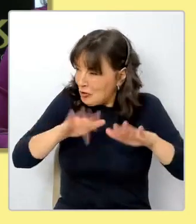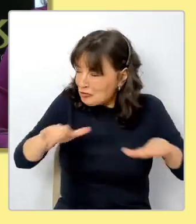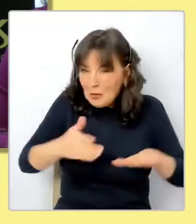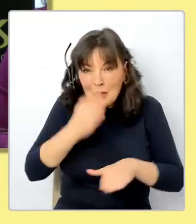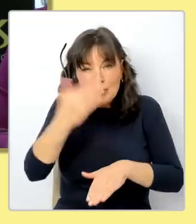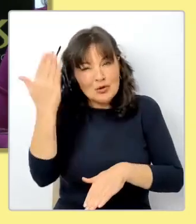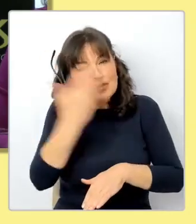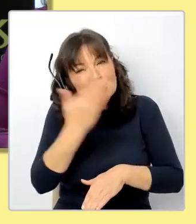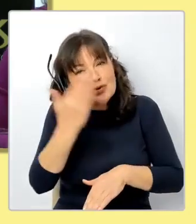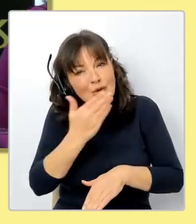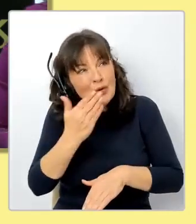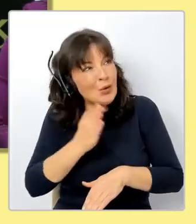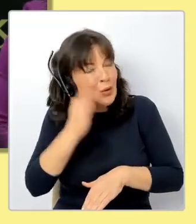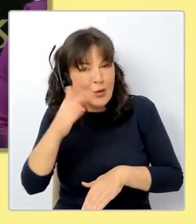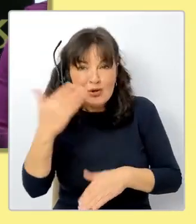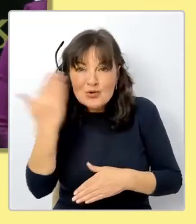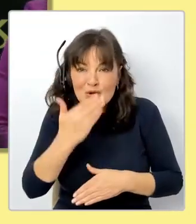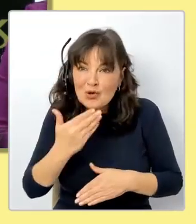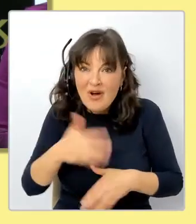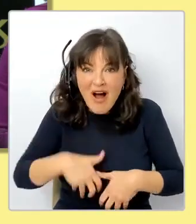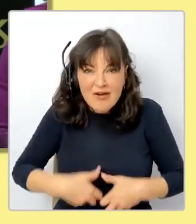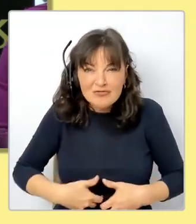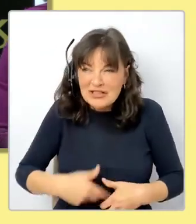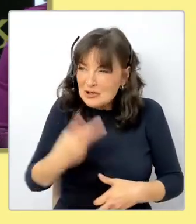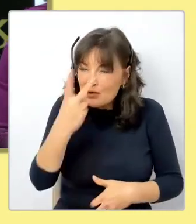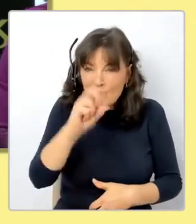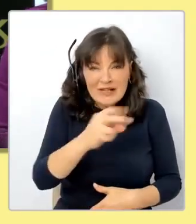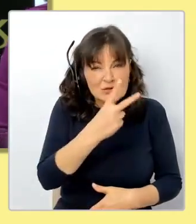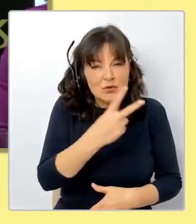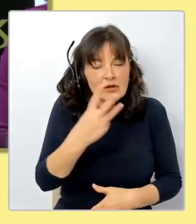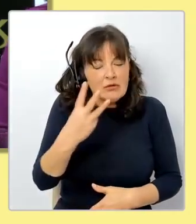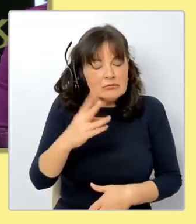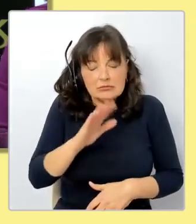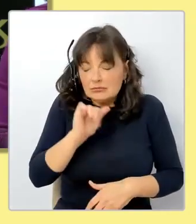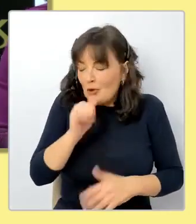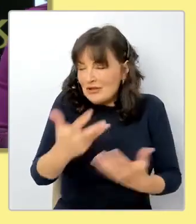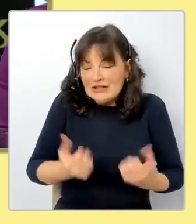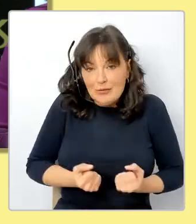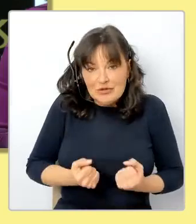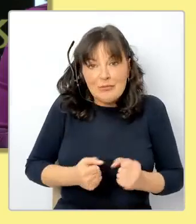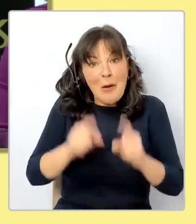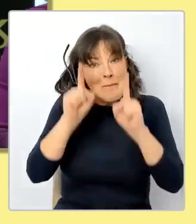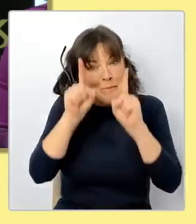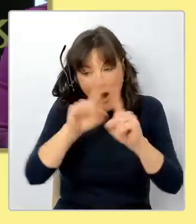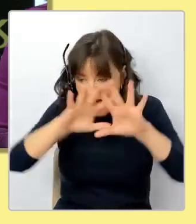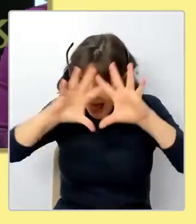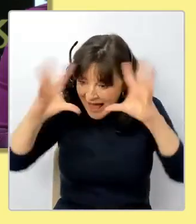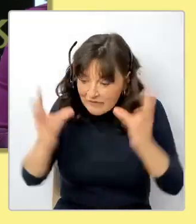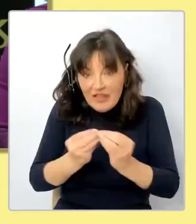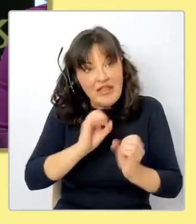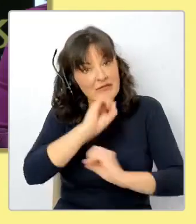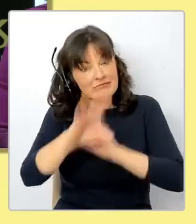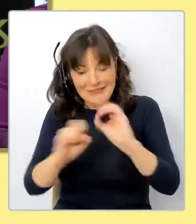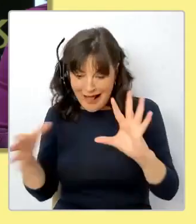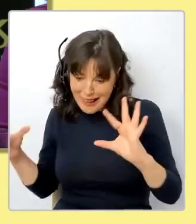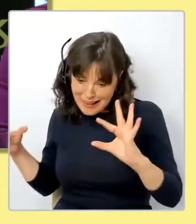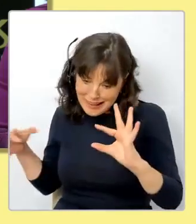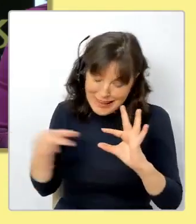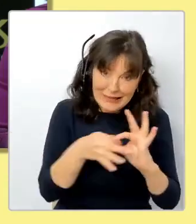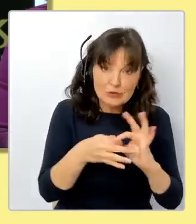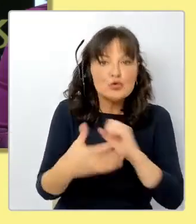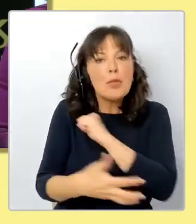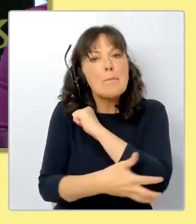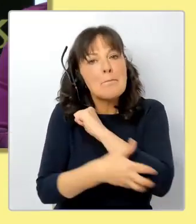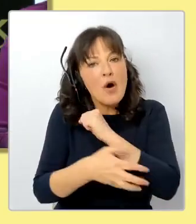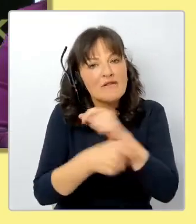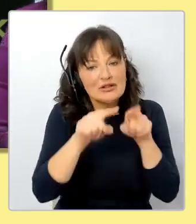in 2023, not acceptable in this day and age. But all of that helps with the poverty-related attainment gap, which we're trying